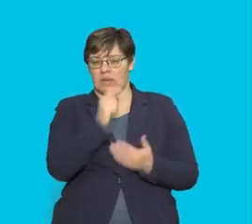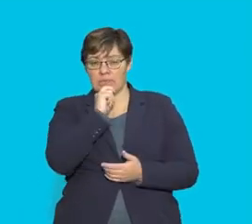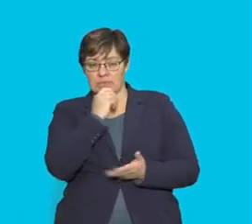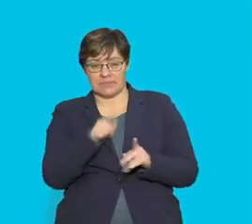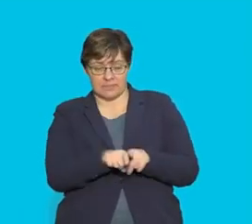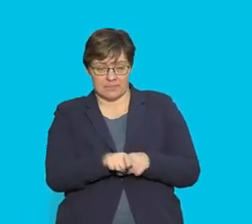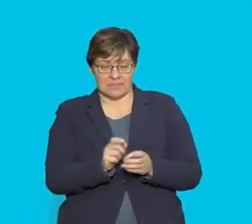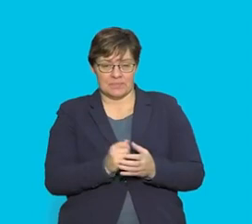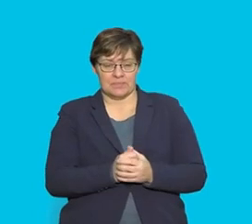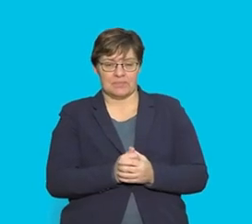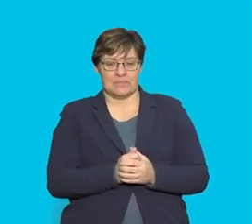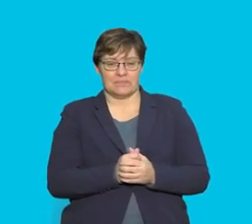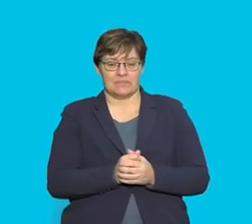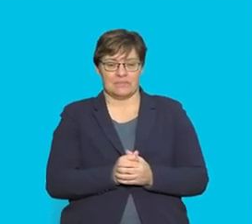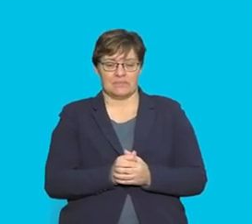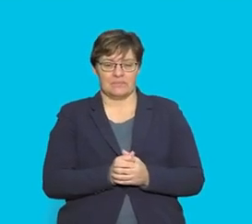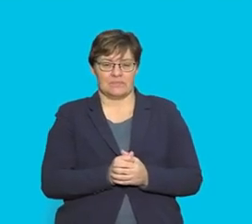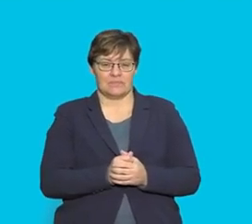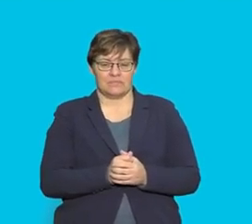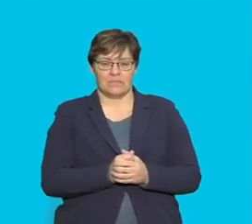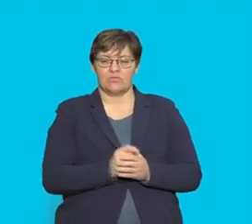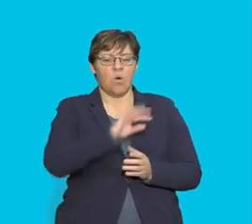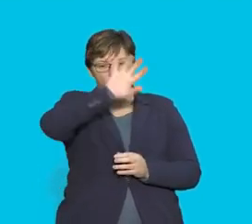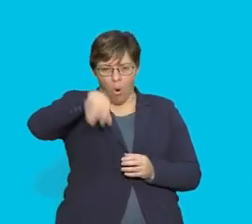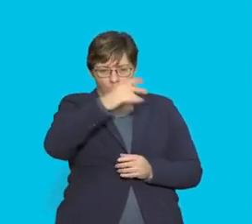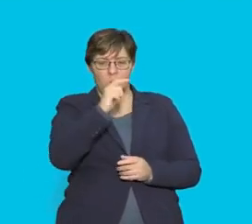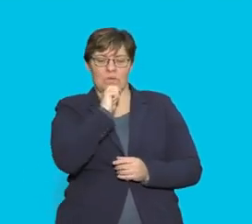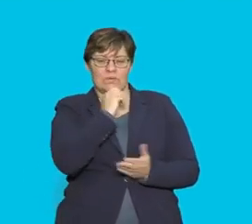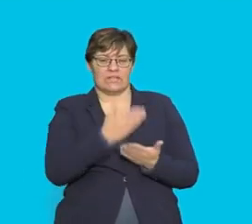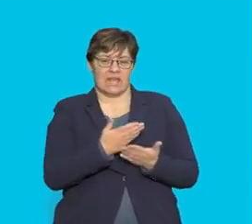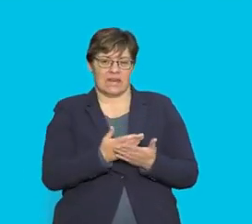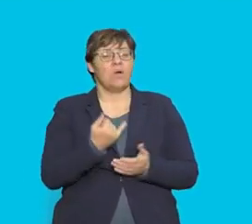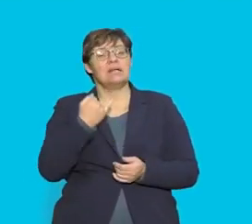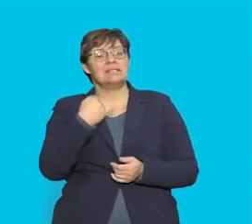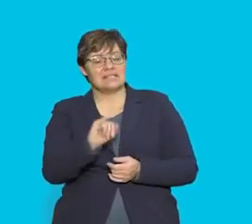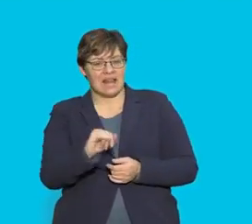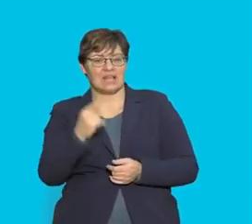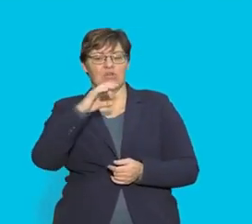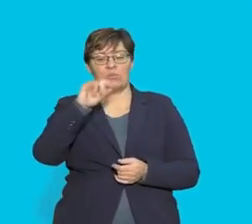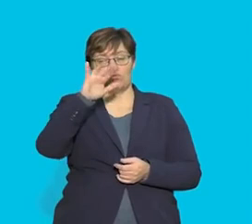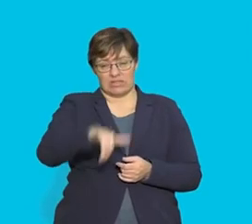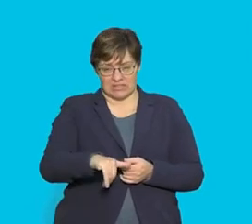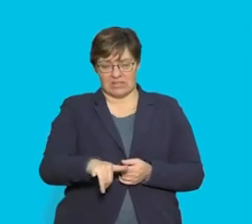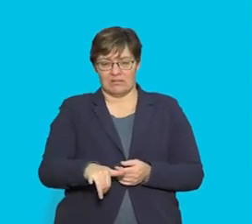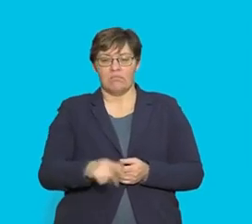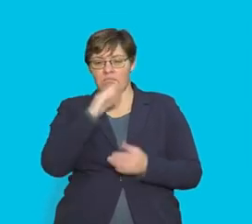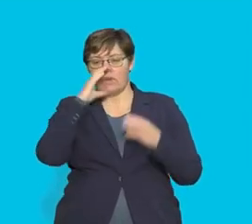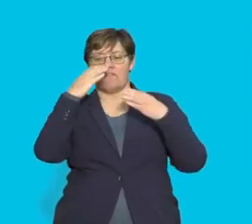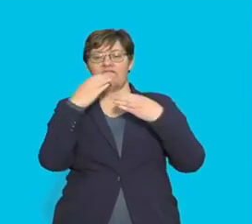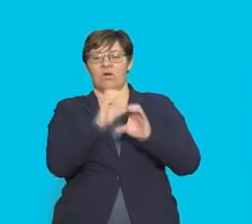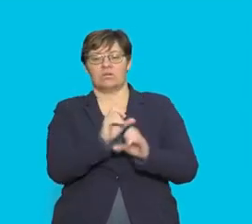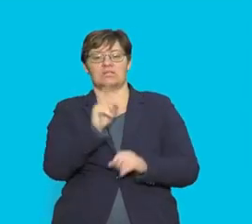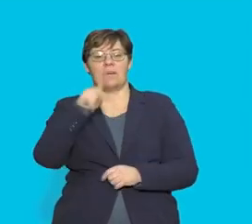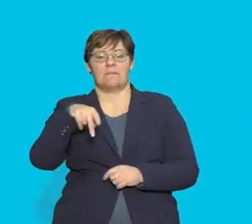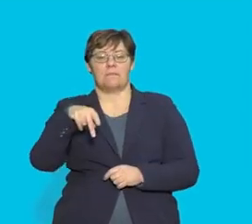trig ratios. So we can use all of this, but for now, because we are still under geometry, we are only going